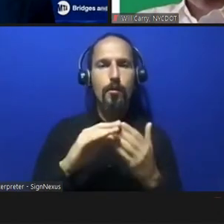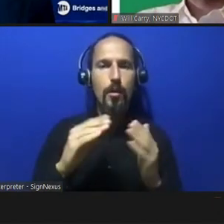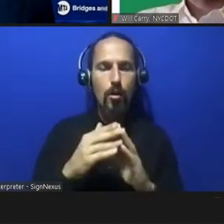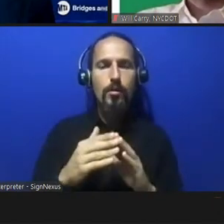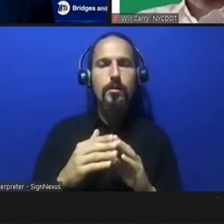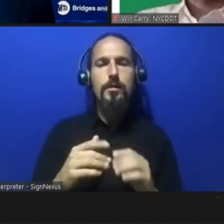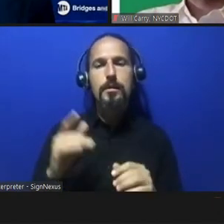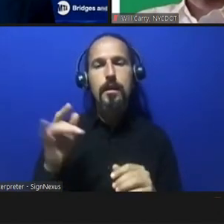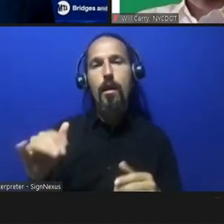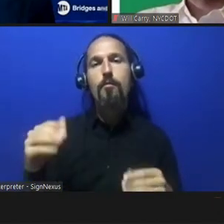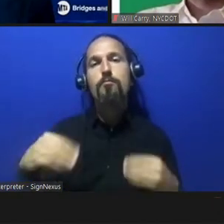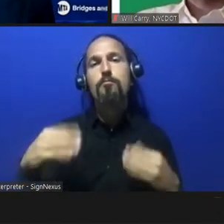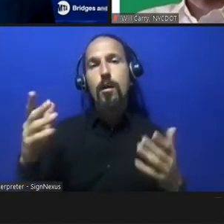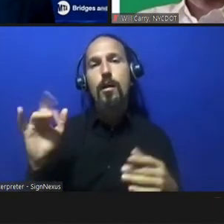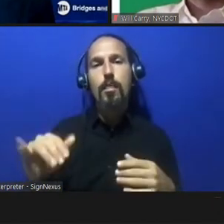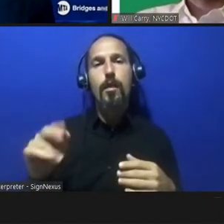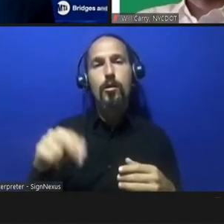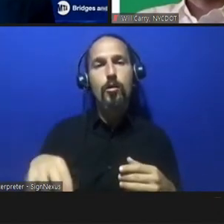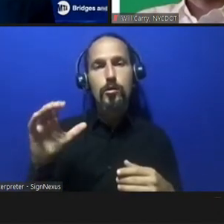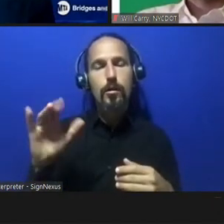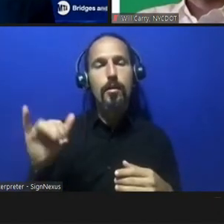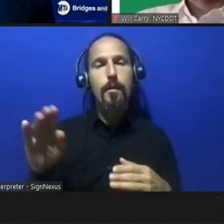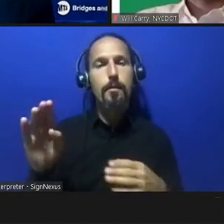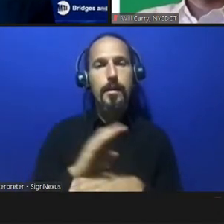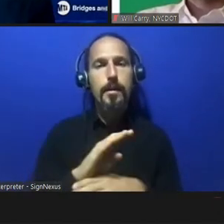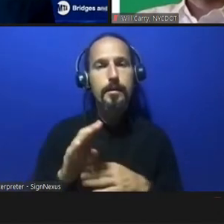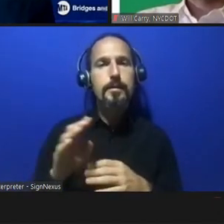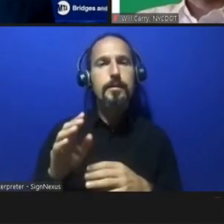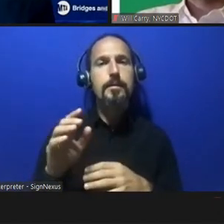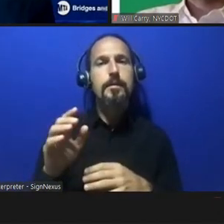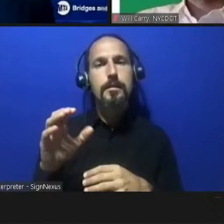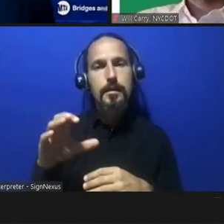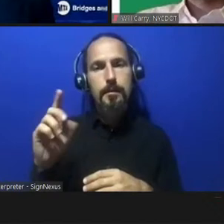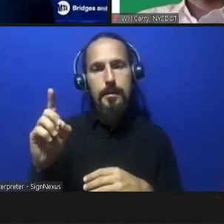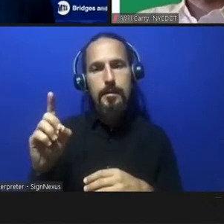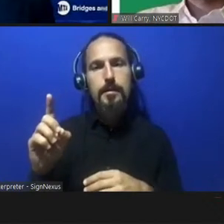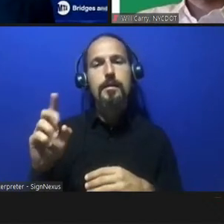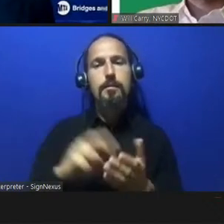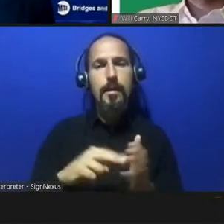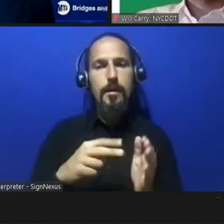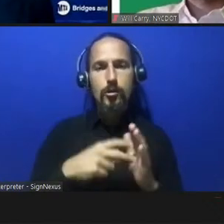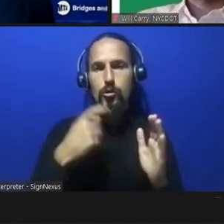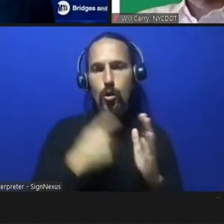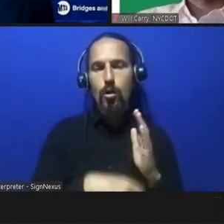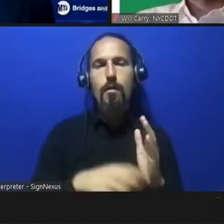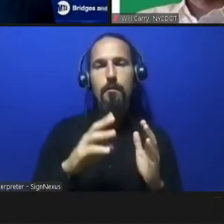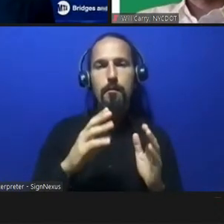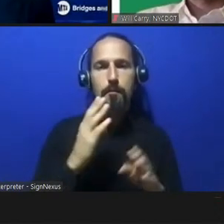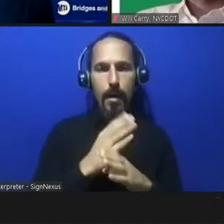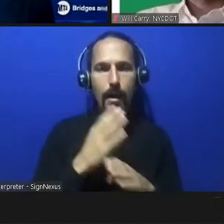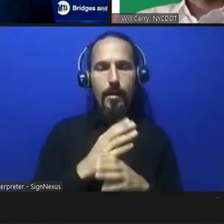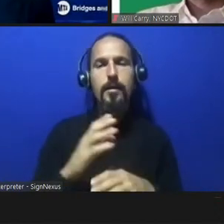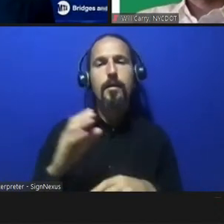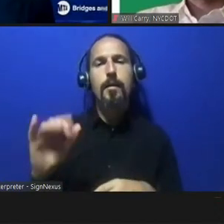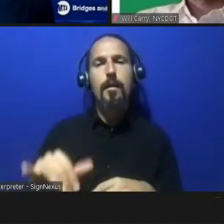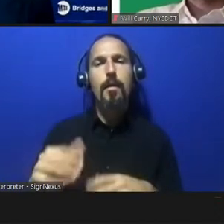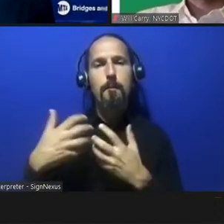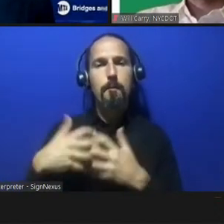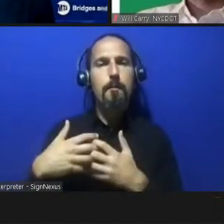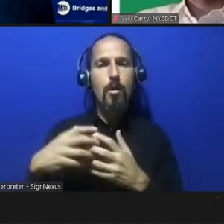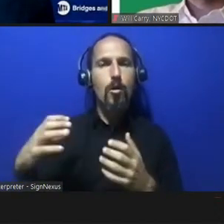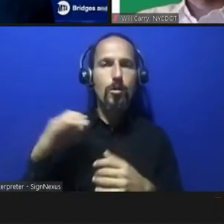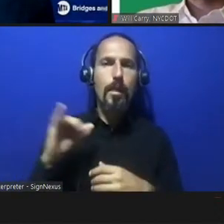proposed in the new york central business district tolling program would include totalling buses motor coaches like mine and many other